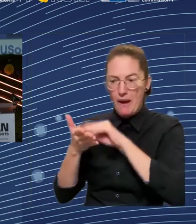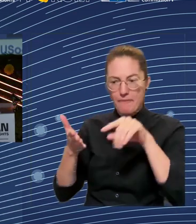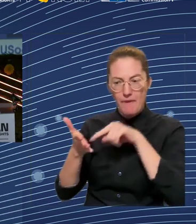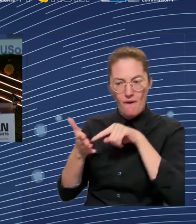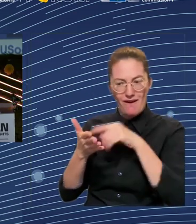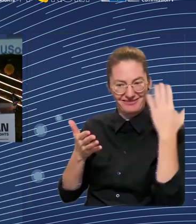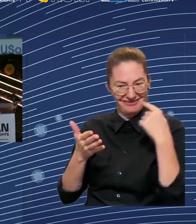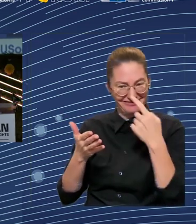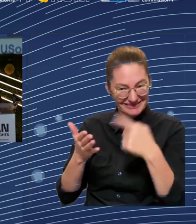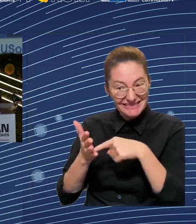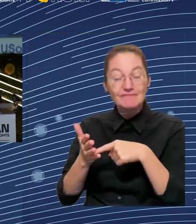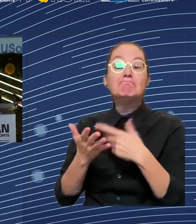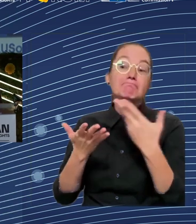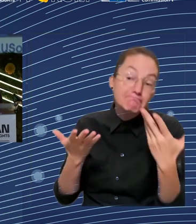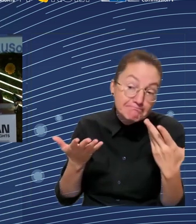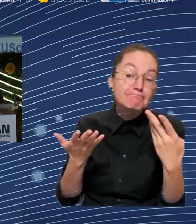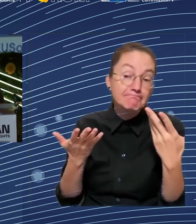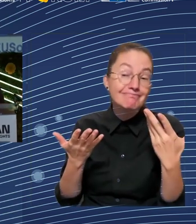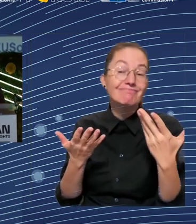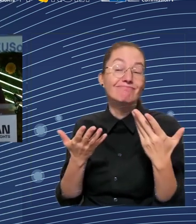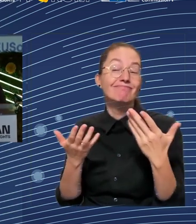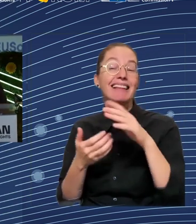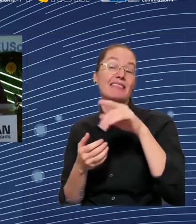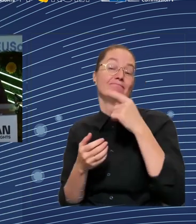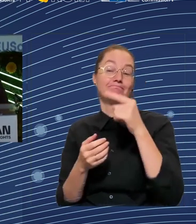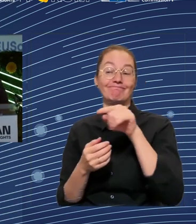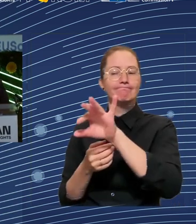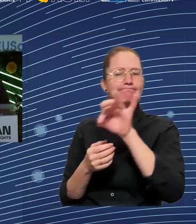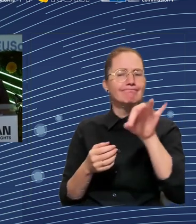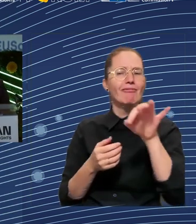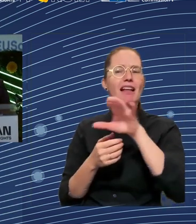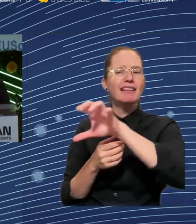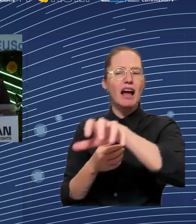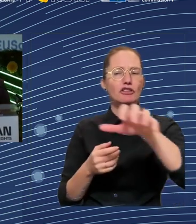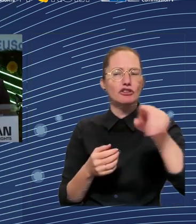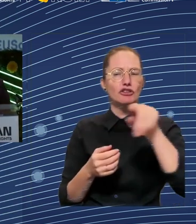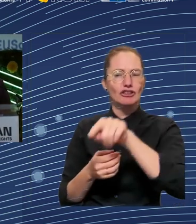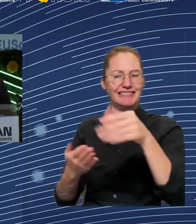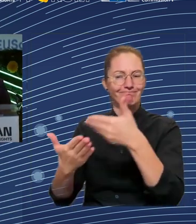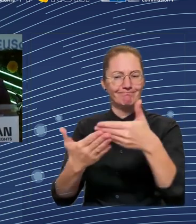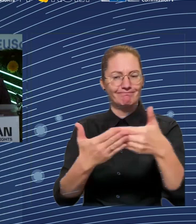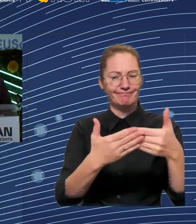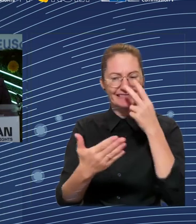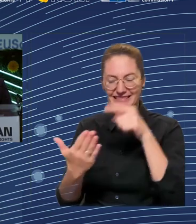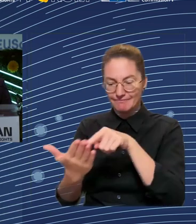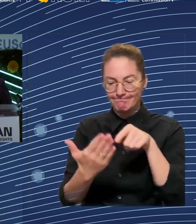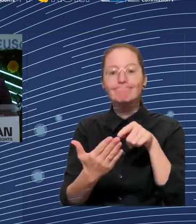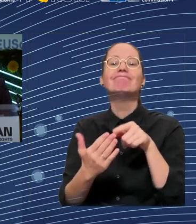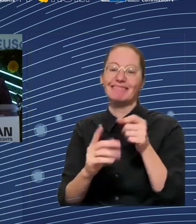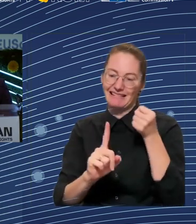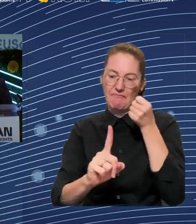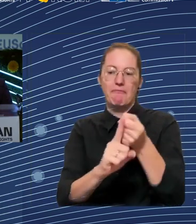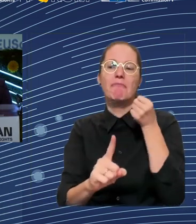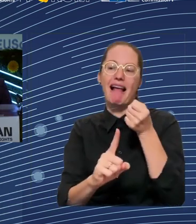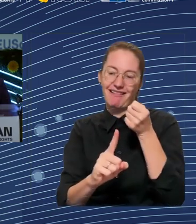this morning, we saw some of the results for Lithuania and positive employment effects for participants of